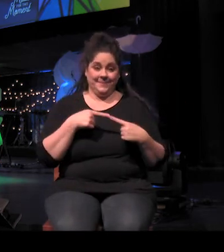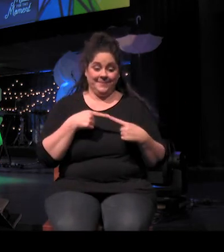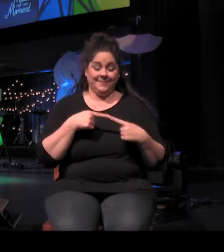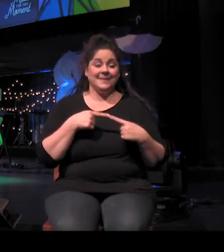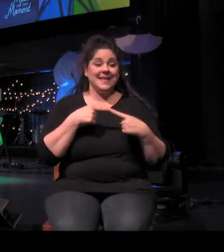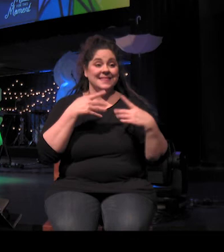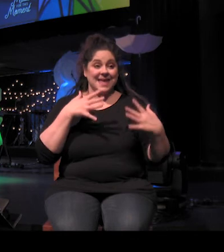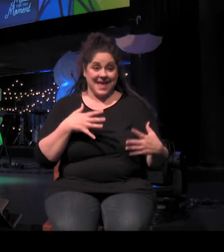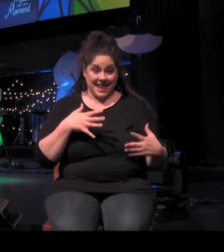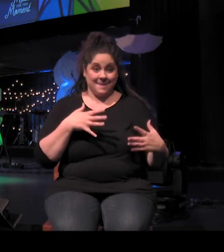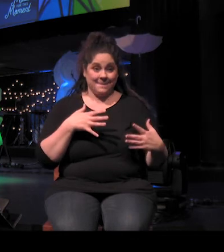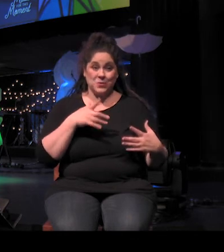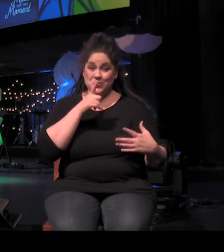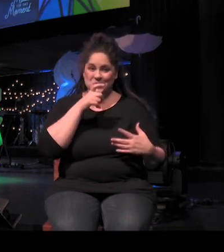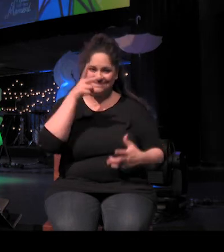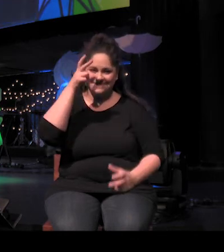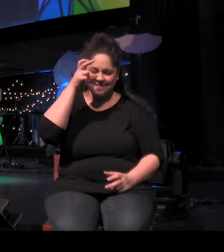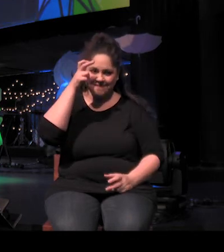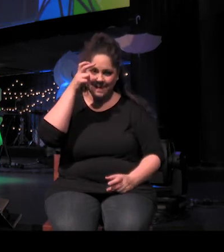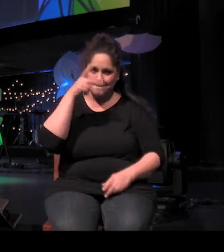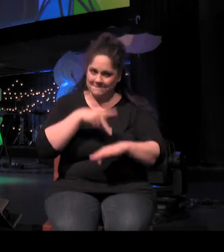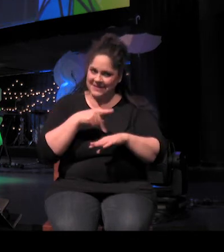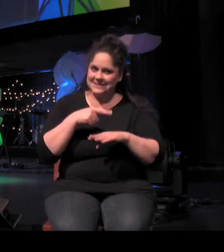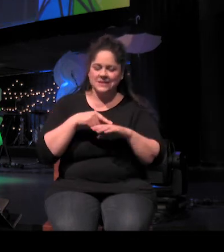Peter said, watch out, be alert,